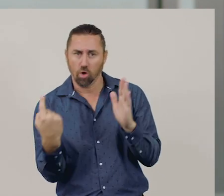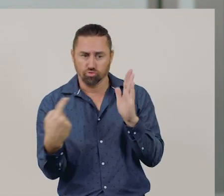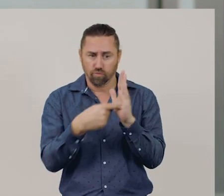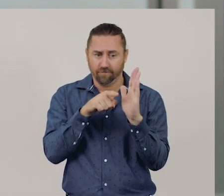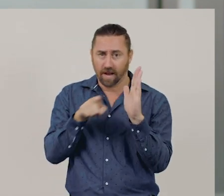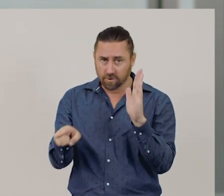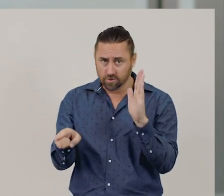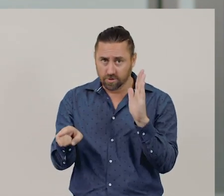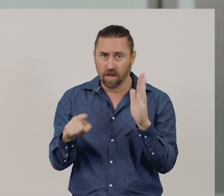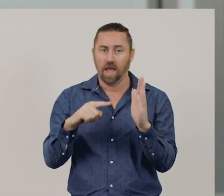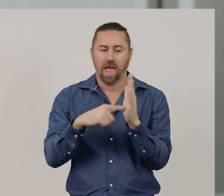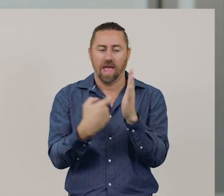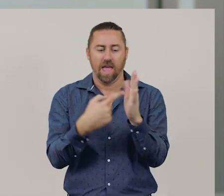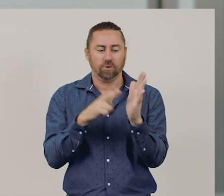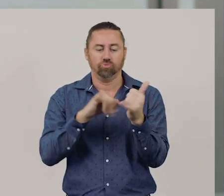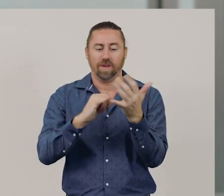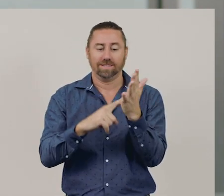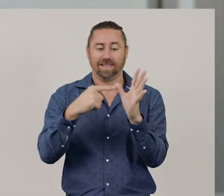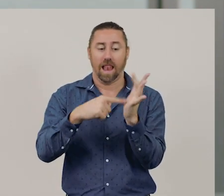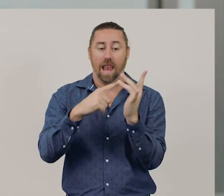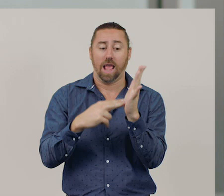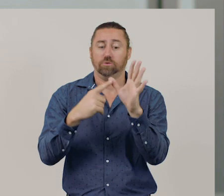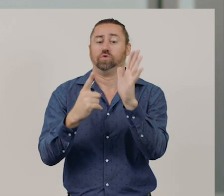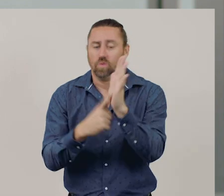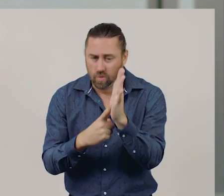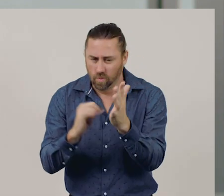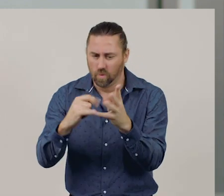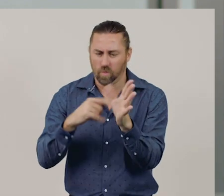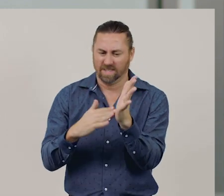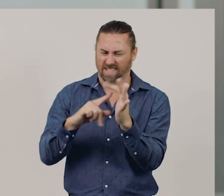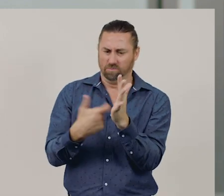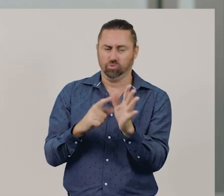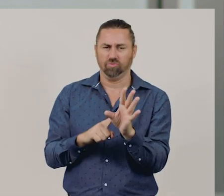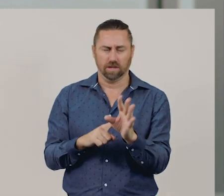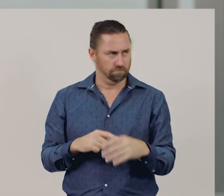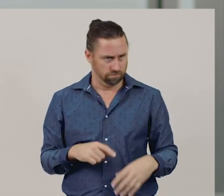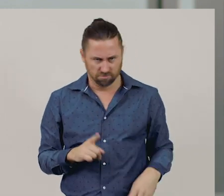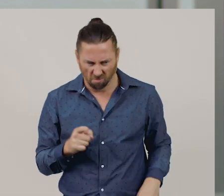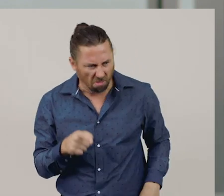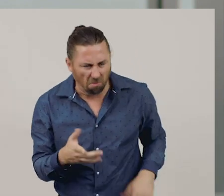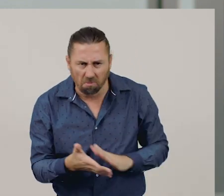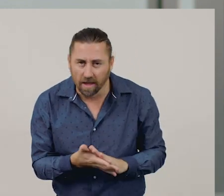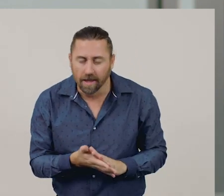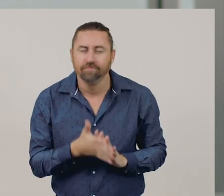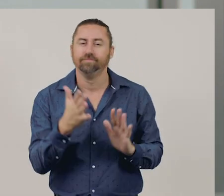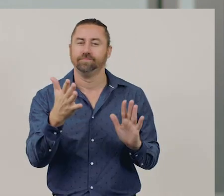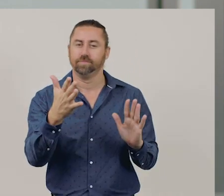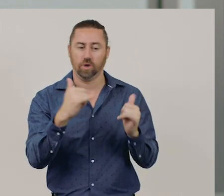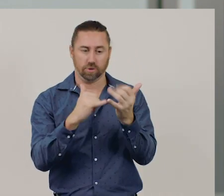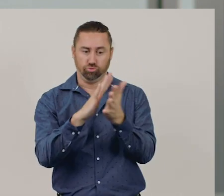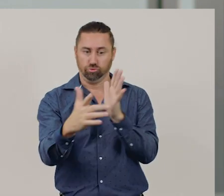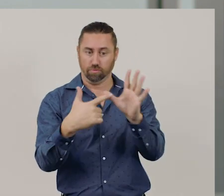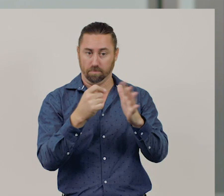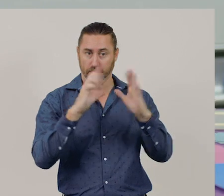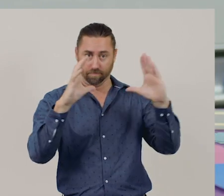and translational symmetry. So what exactly is symmetry? A shape has symmetry when it can be